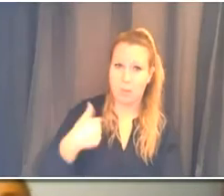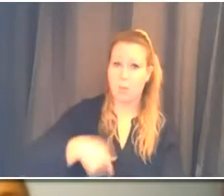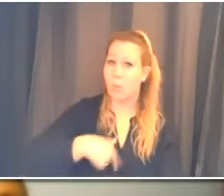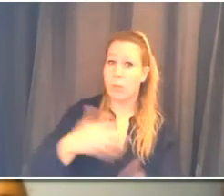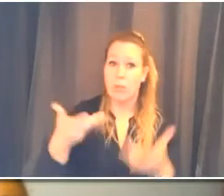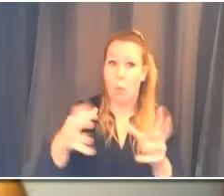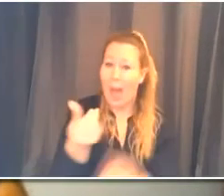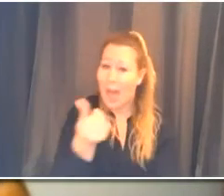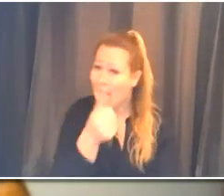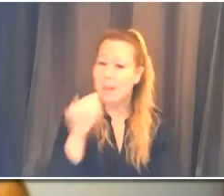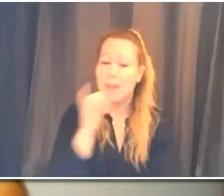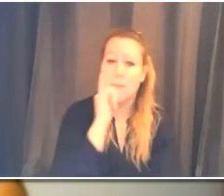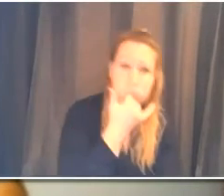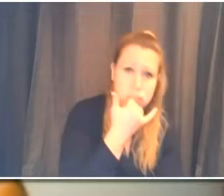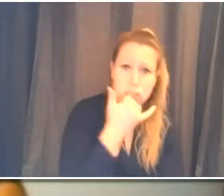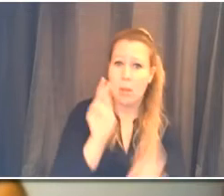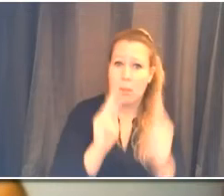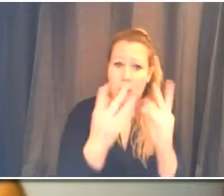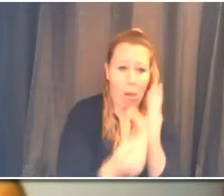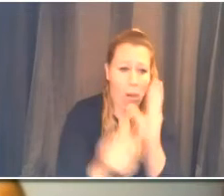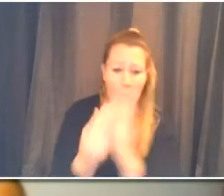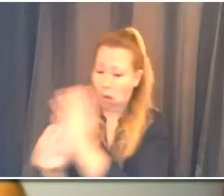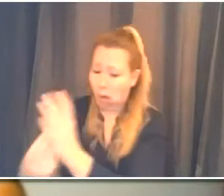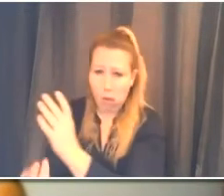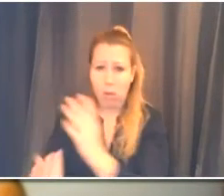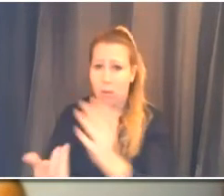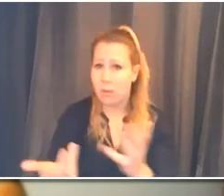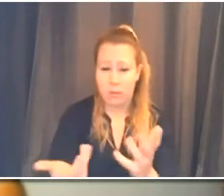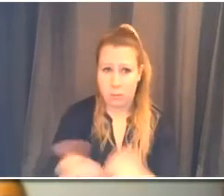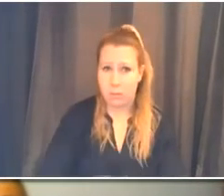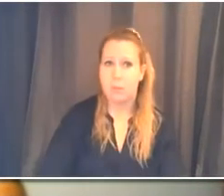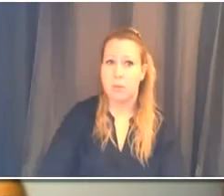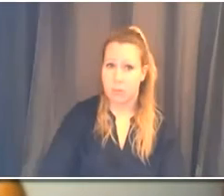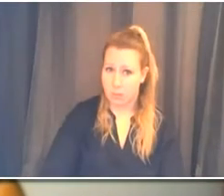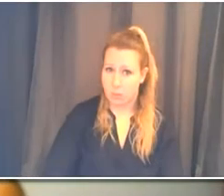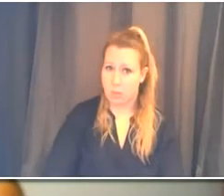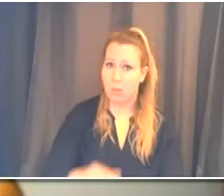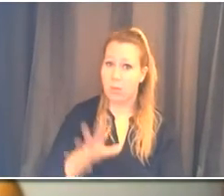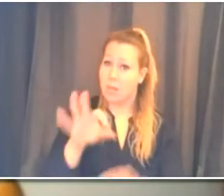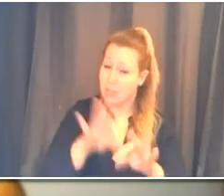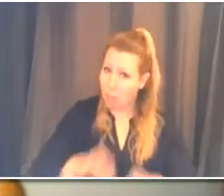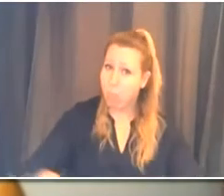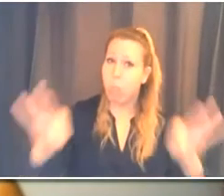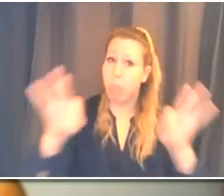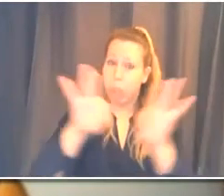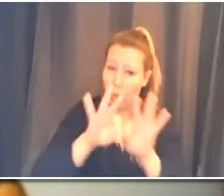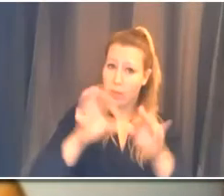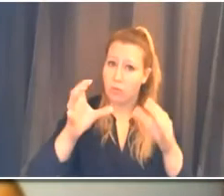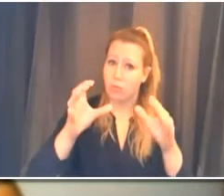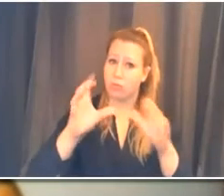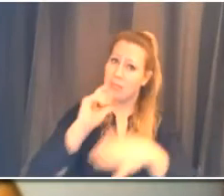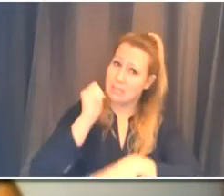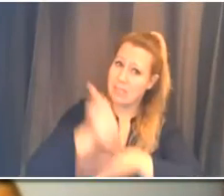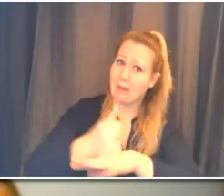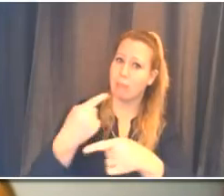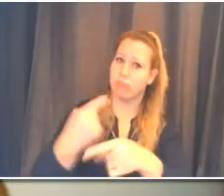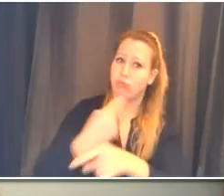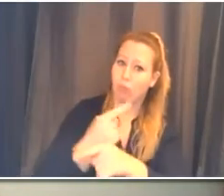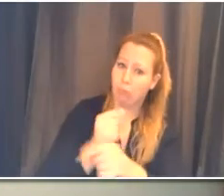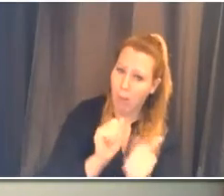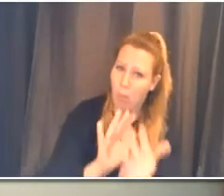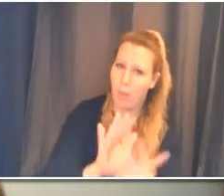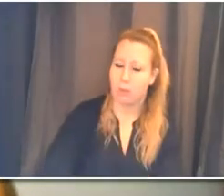place was a sound system that worked that didn't leave anybody unanswered and that system is going to be up and running in